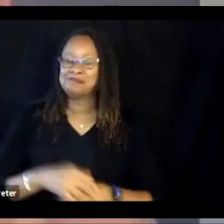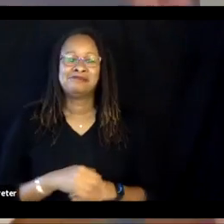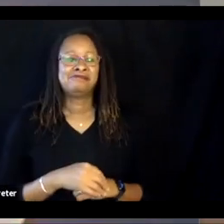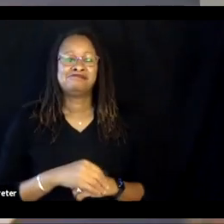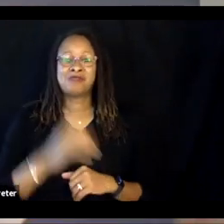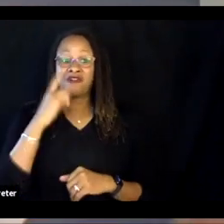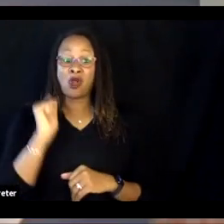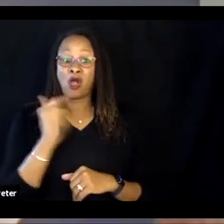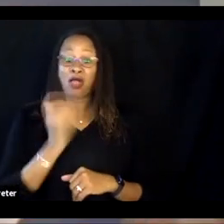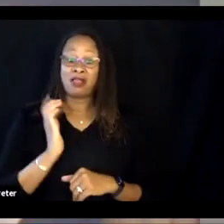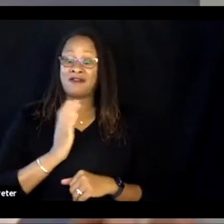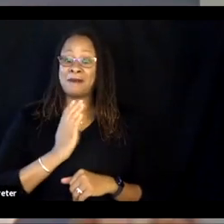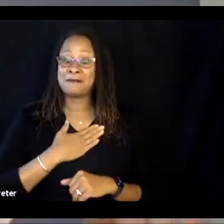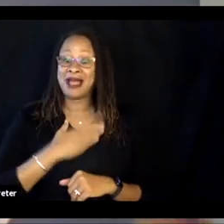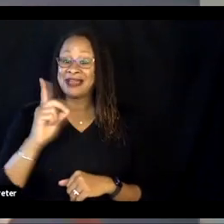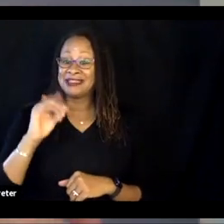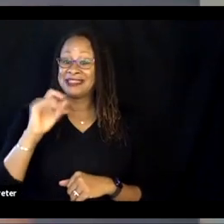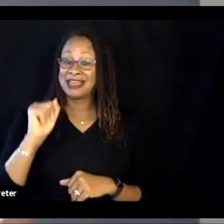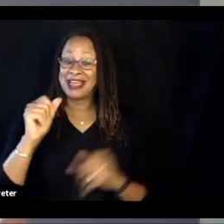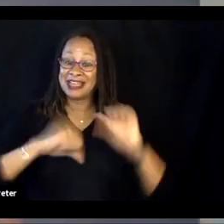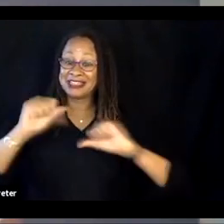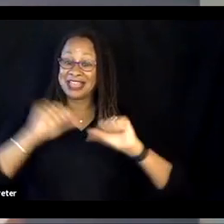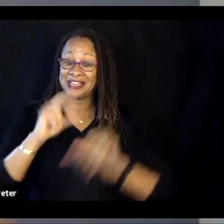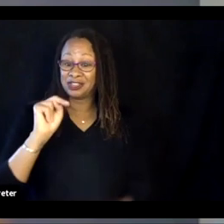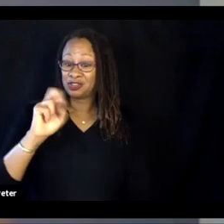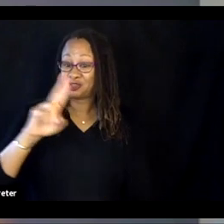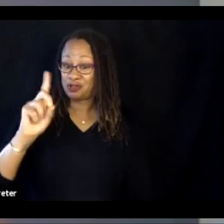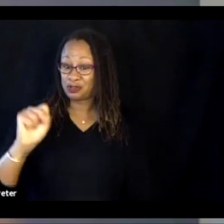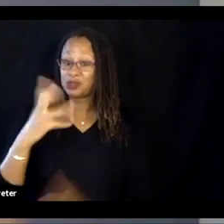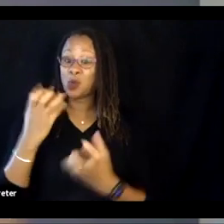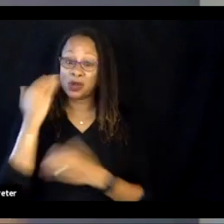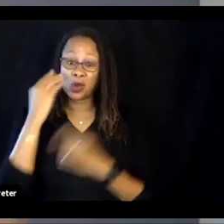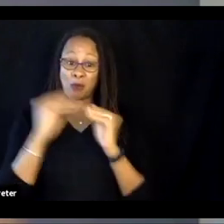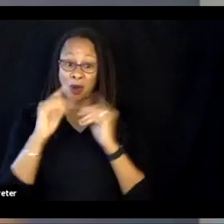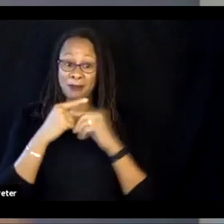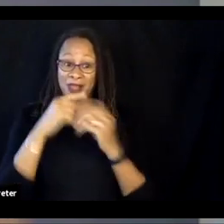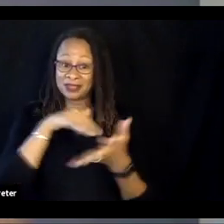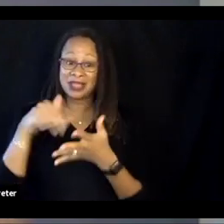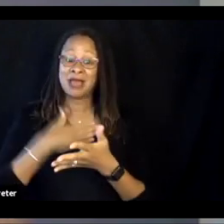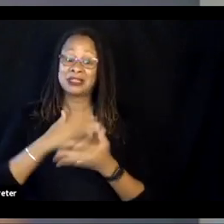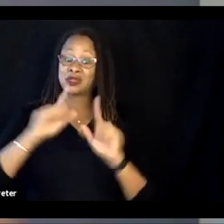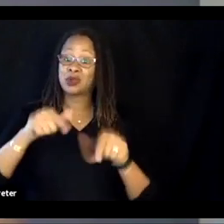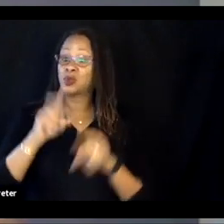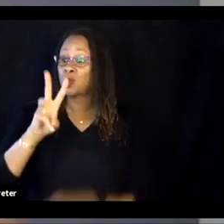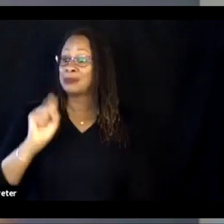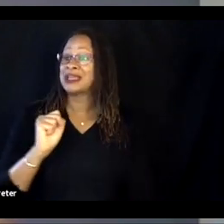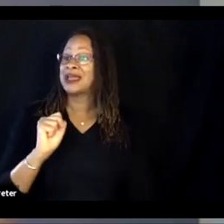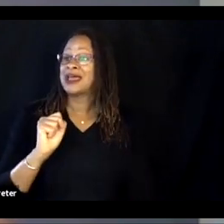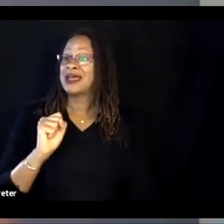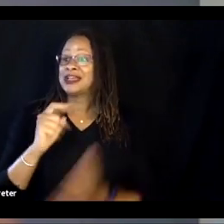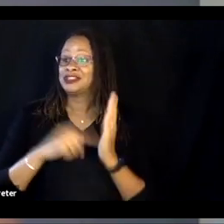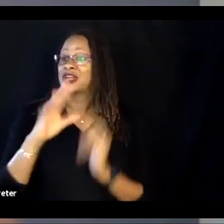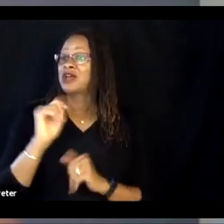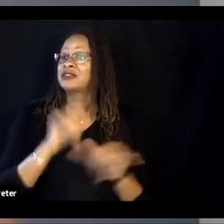my data science nerds who want to know about the methodology or more about this study, please go to our website and check out this same